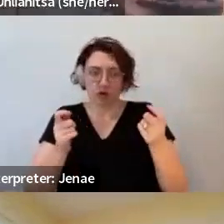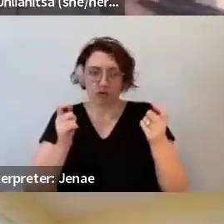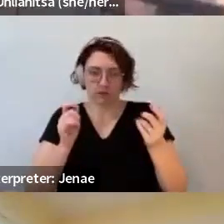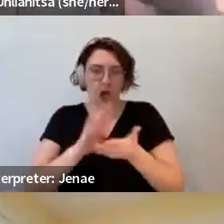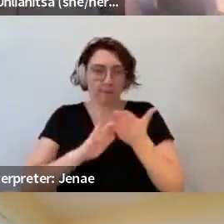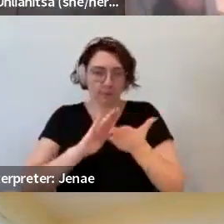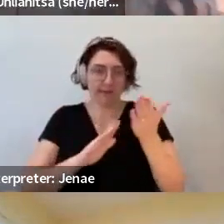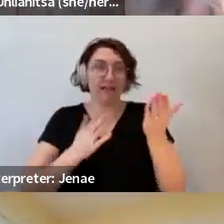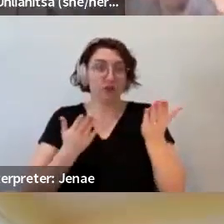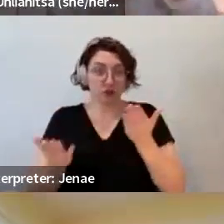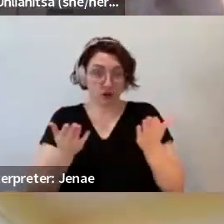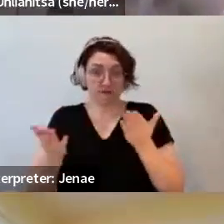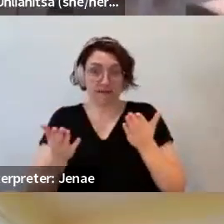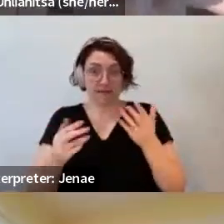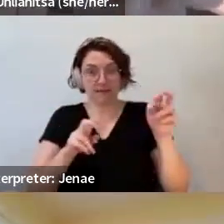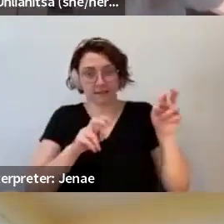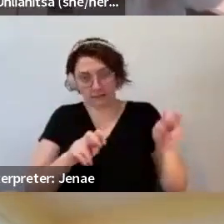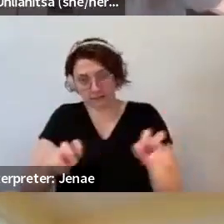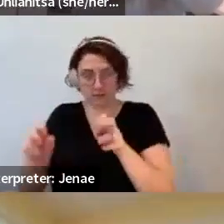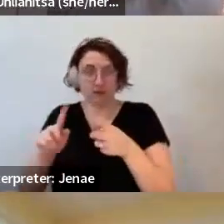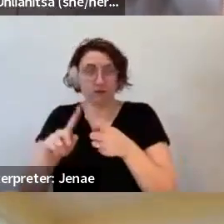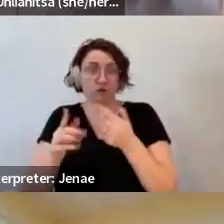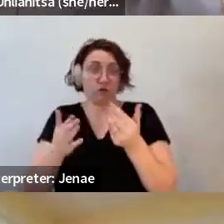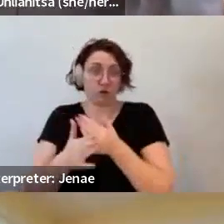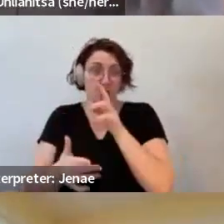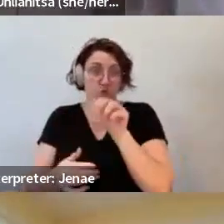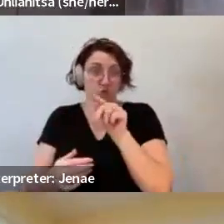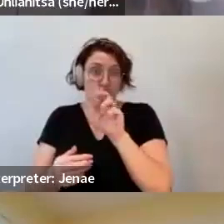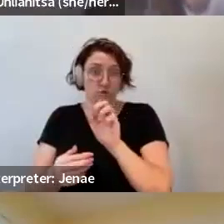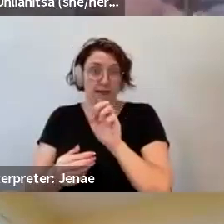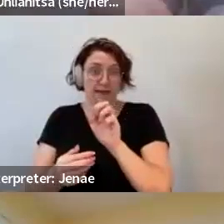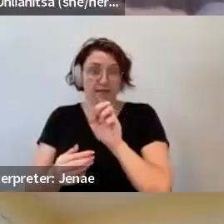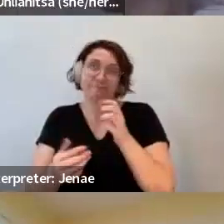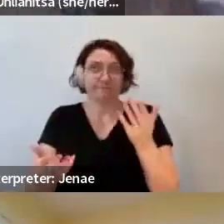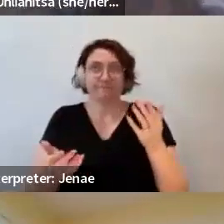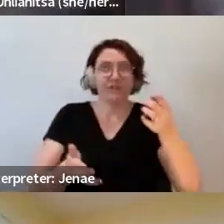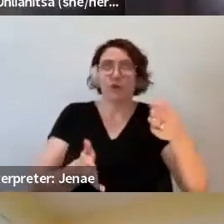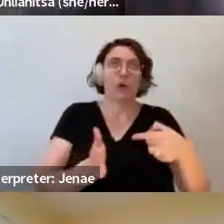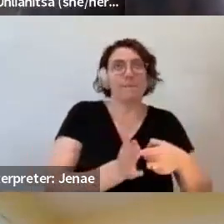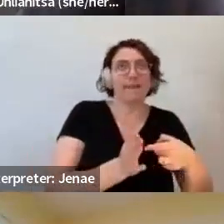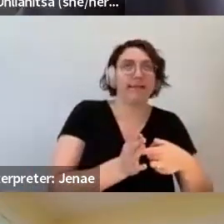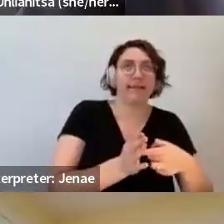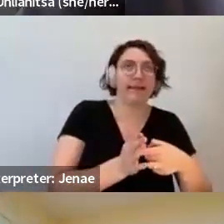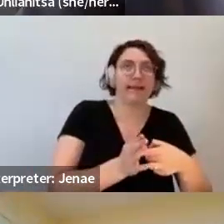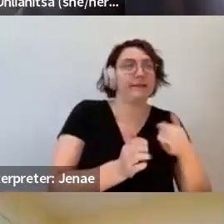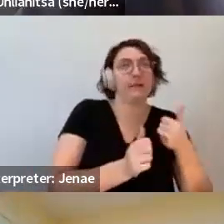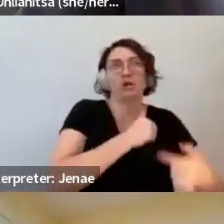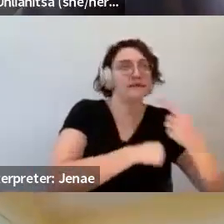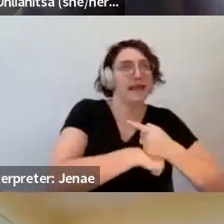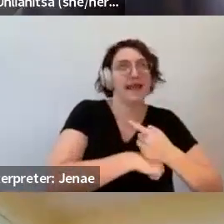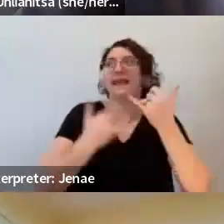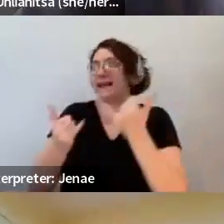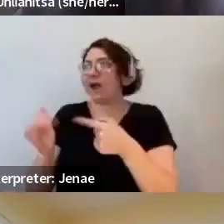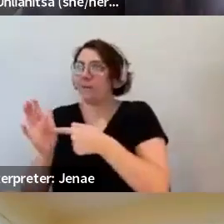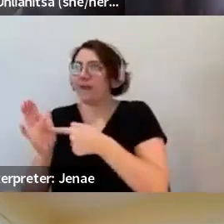that is moving to a new rate methodology, in other words, you were billing per day and now you're billing per